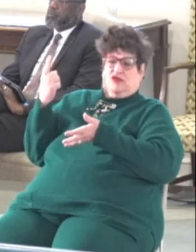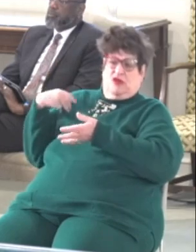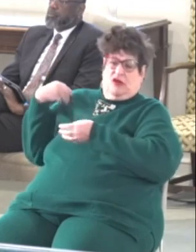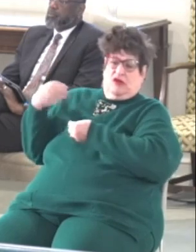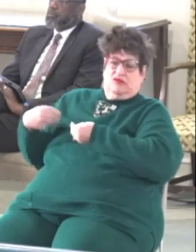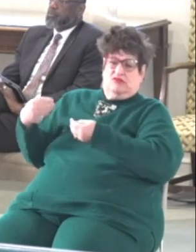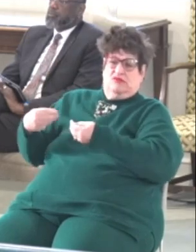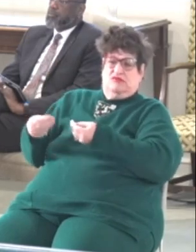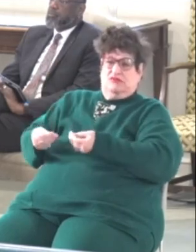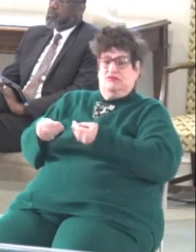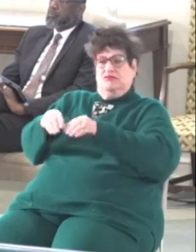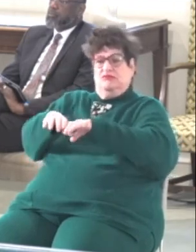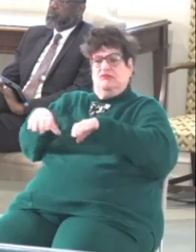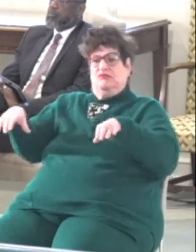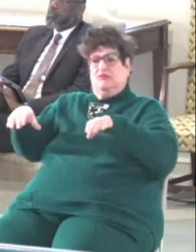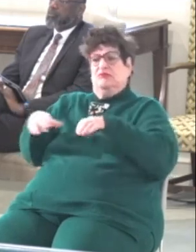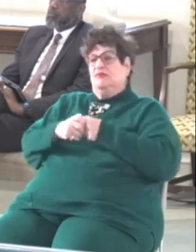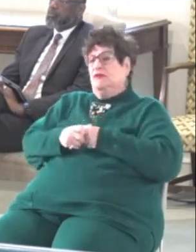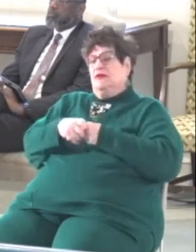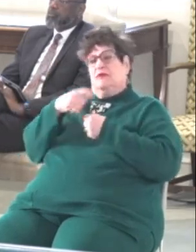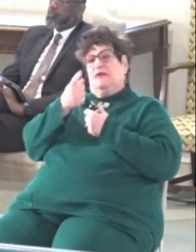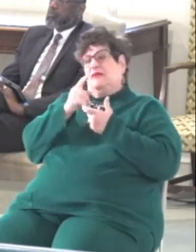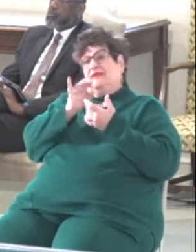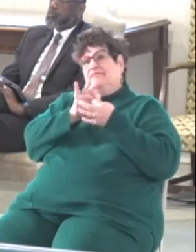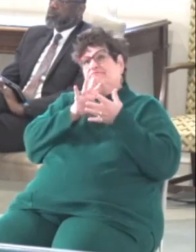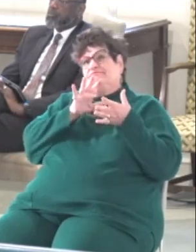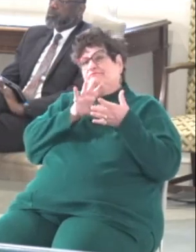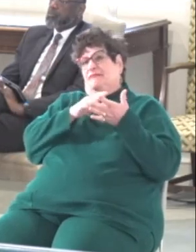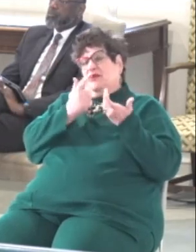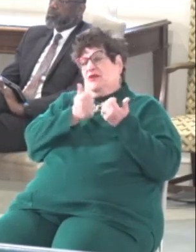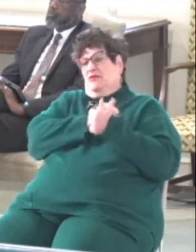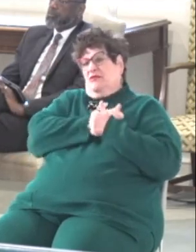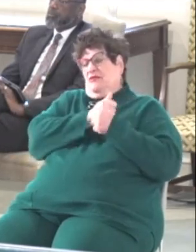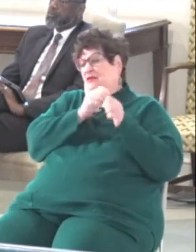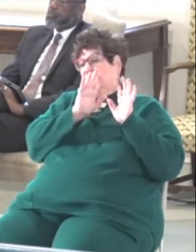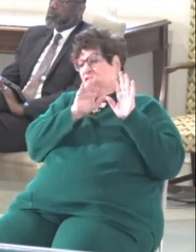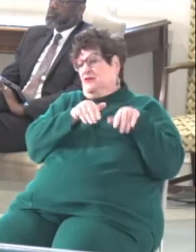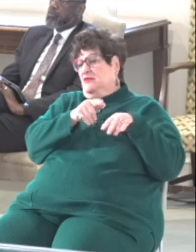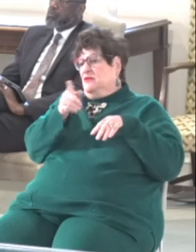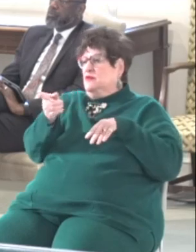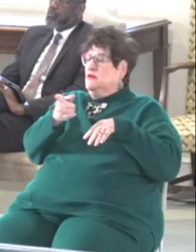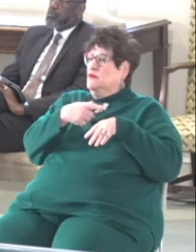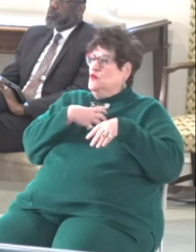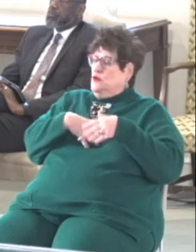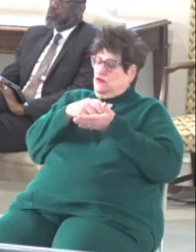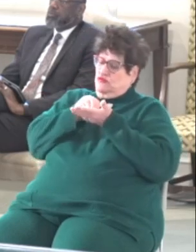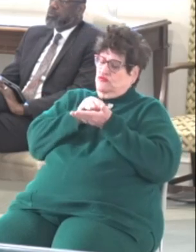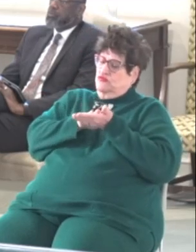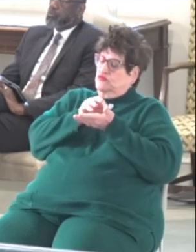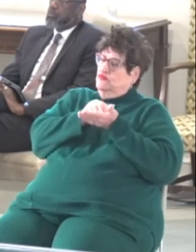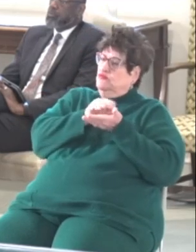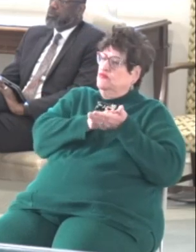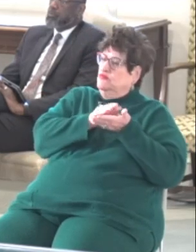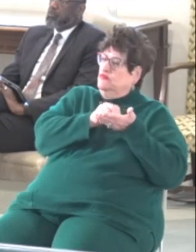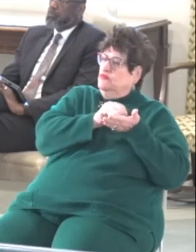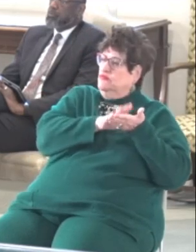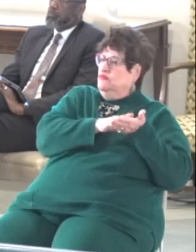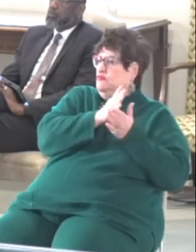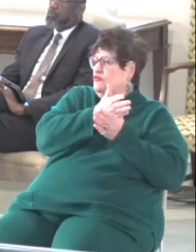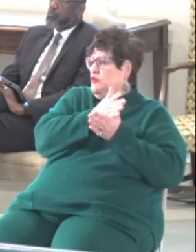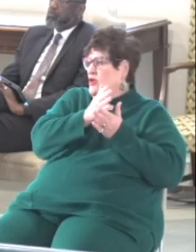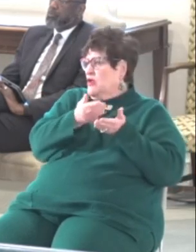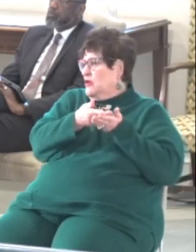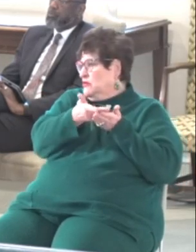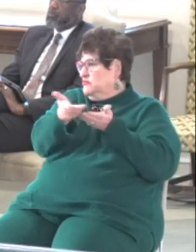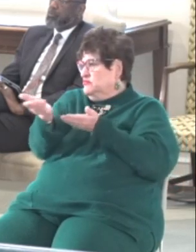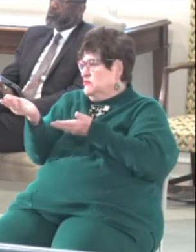letting go of what was no longer serving them and hoping and wishing and writing down and sharing with others what they wanted to grow in